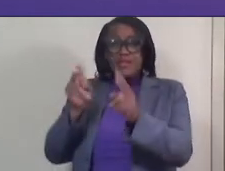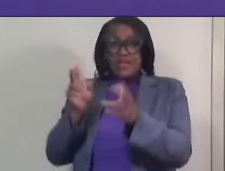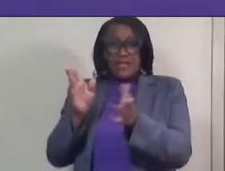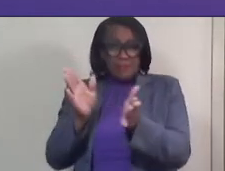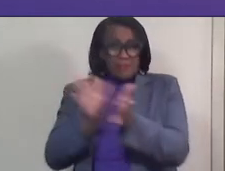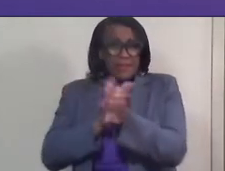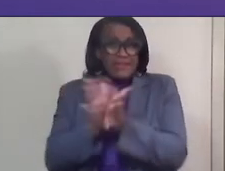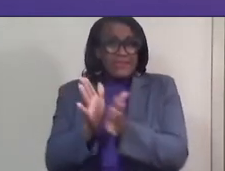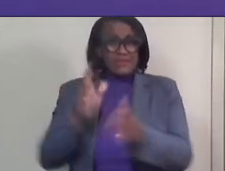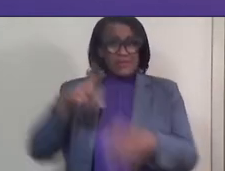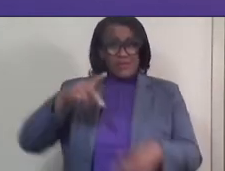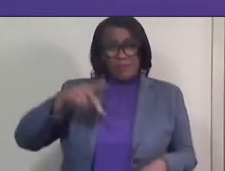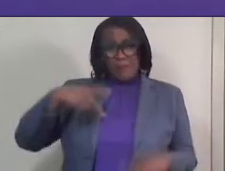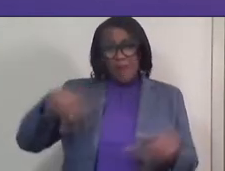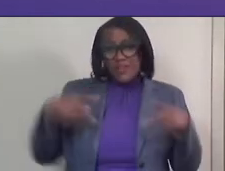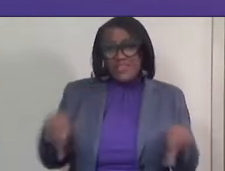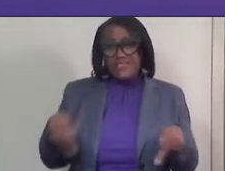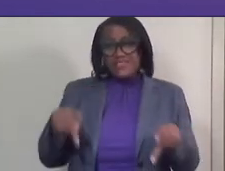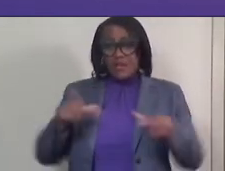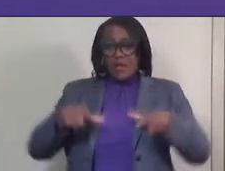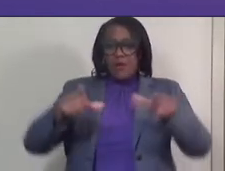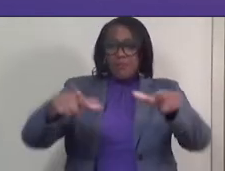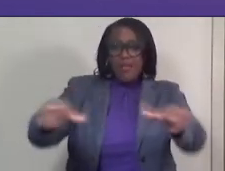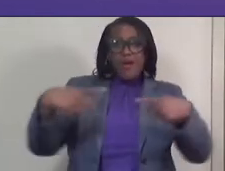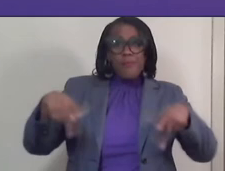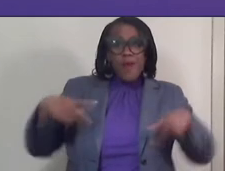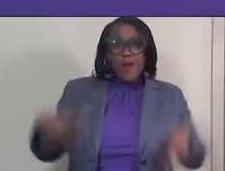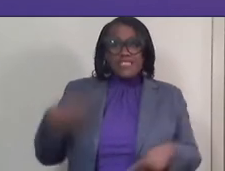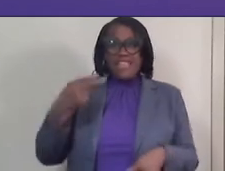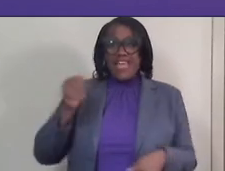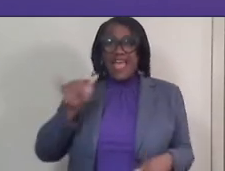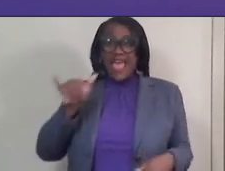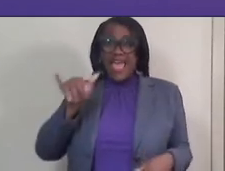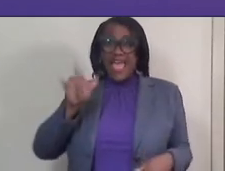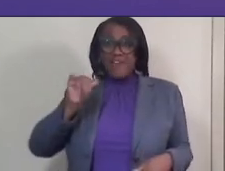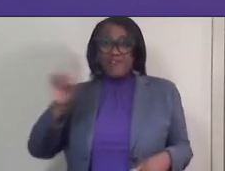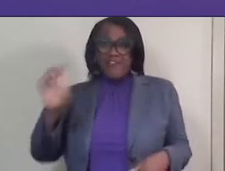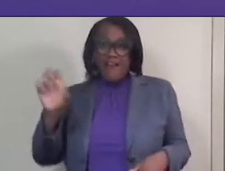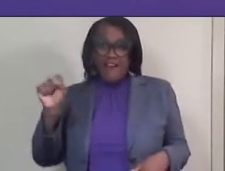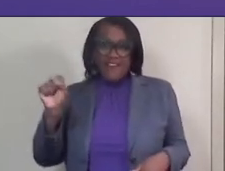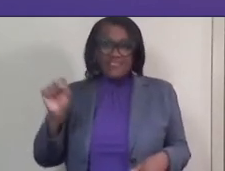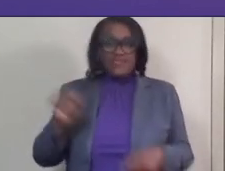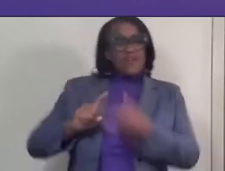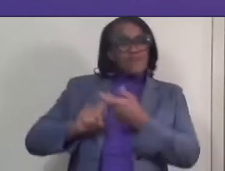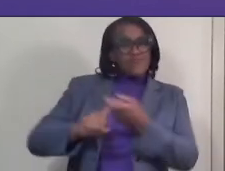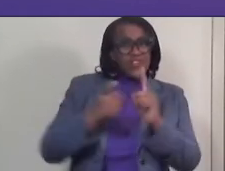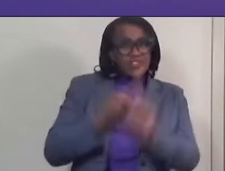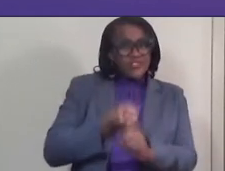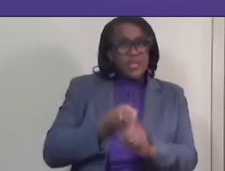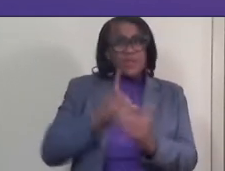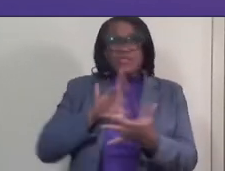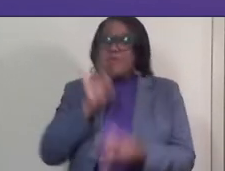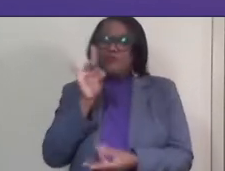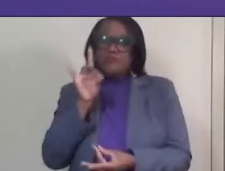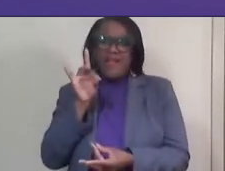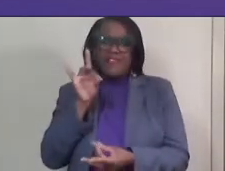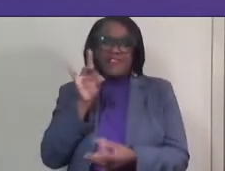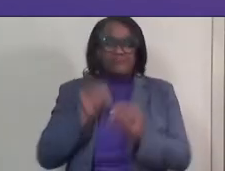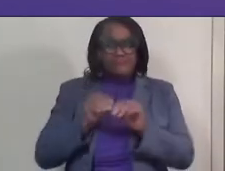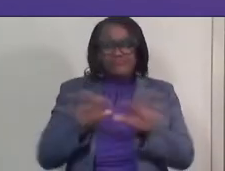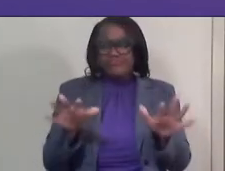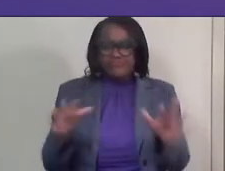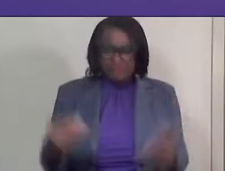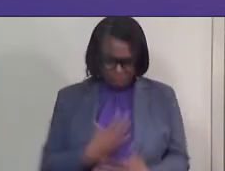the block parties, the hay rides, the friendship, and needless to say, the spirituality that was given to me as a young